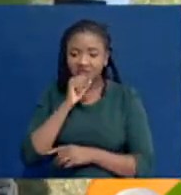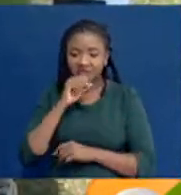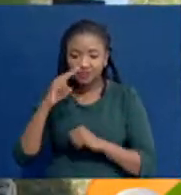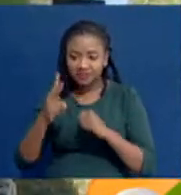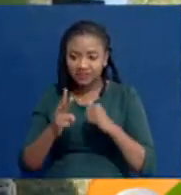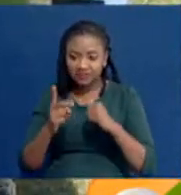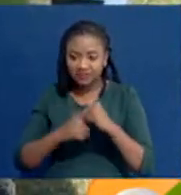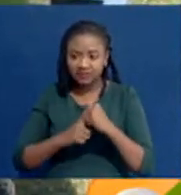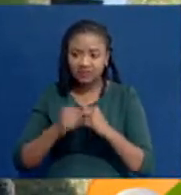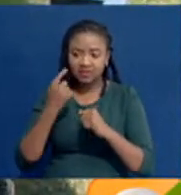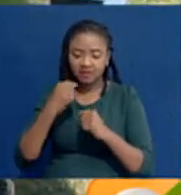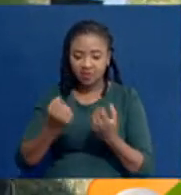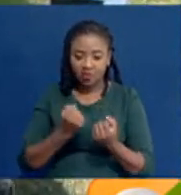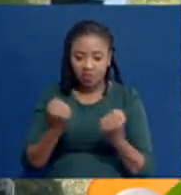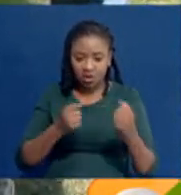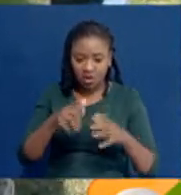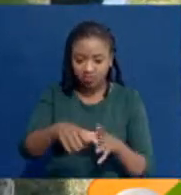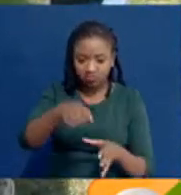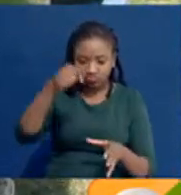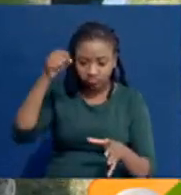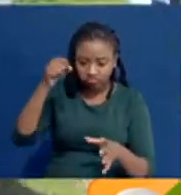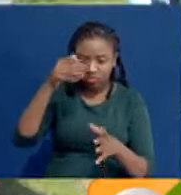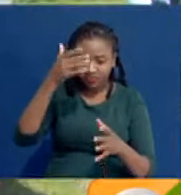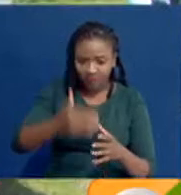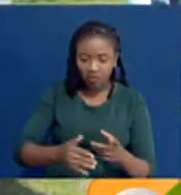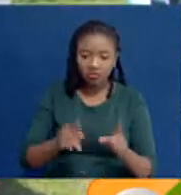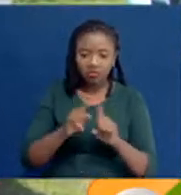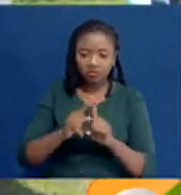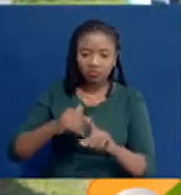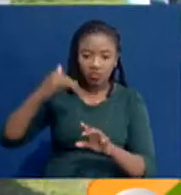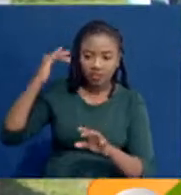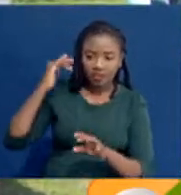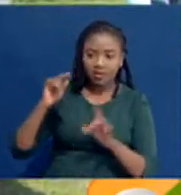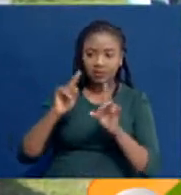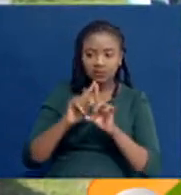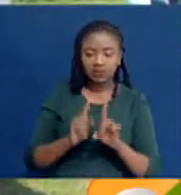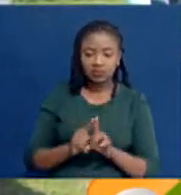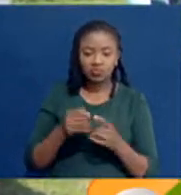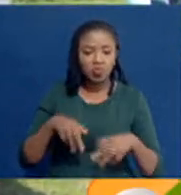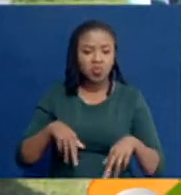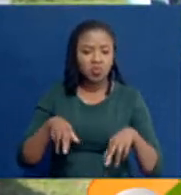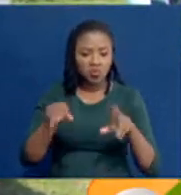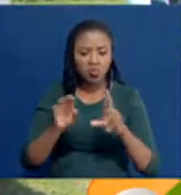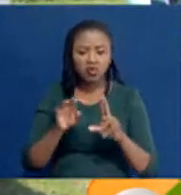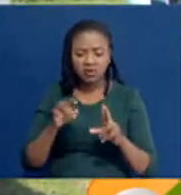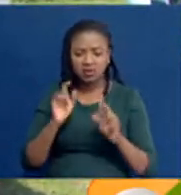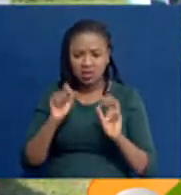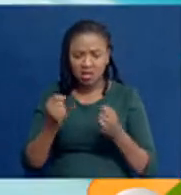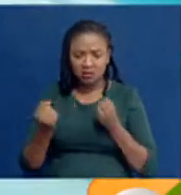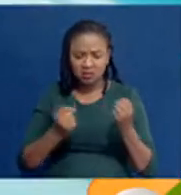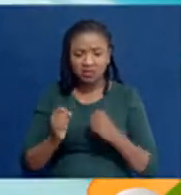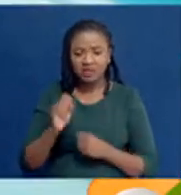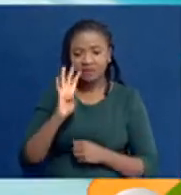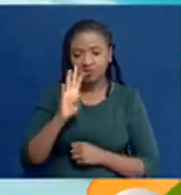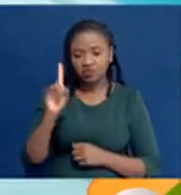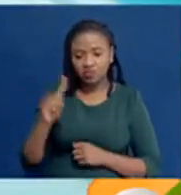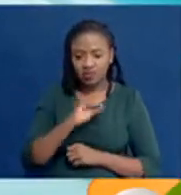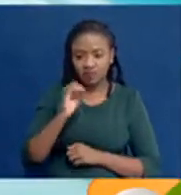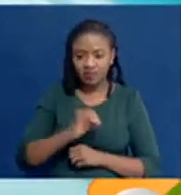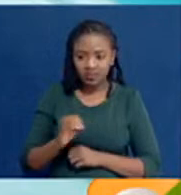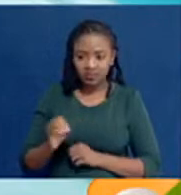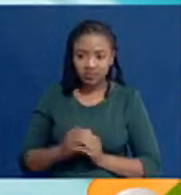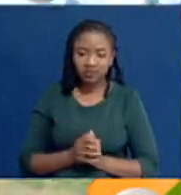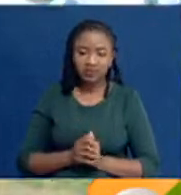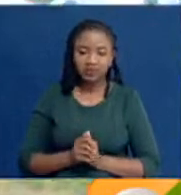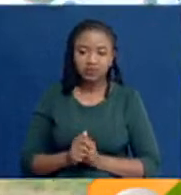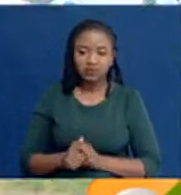engine, 6 on roadworthiness, and 41 on the edge of the car. Dominic Anton's 1925 Triumph 550